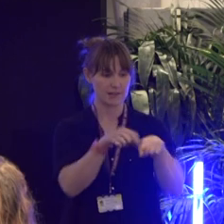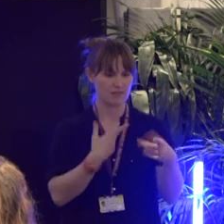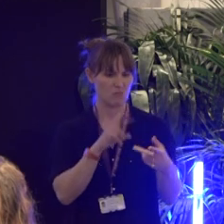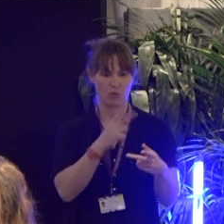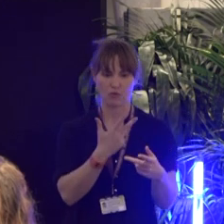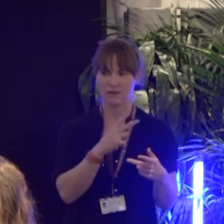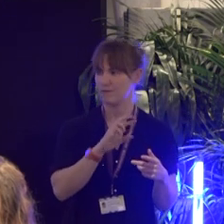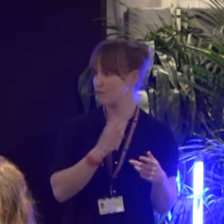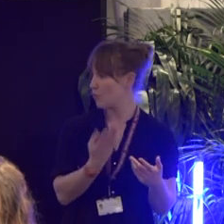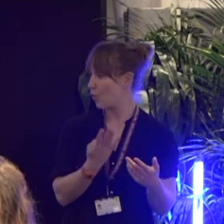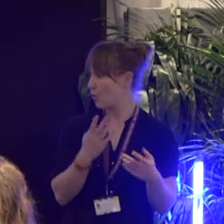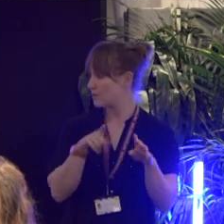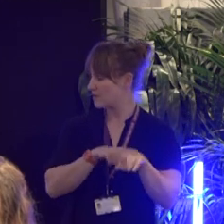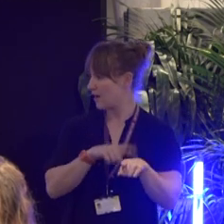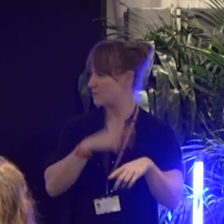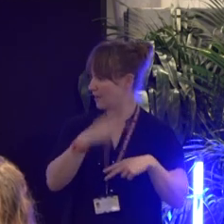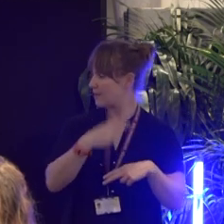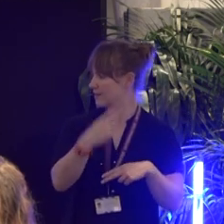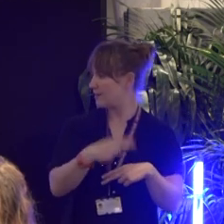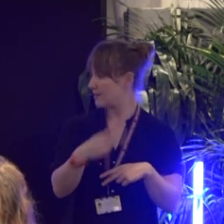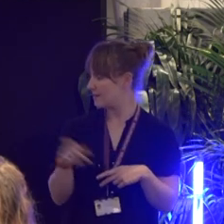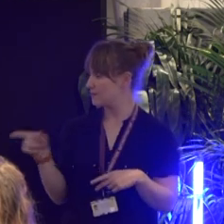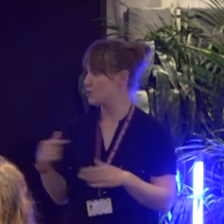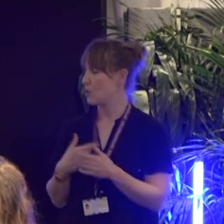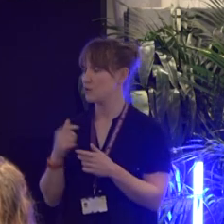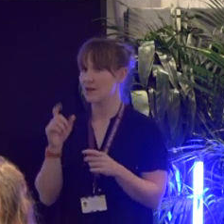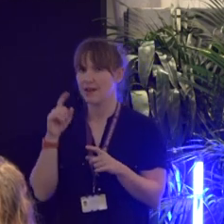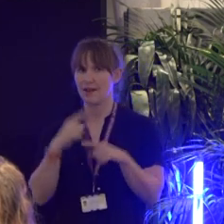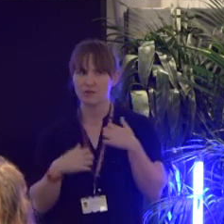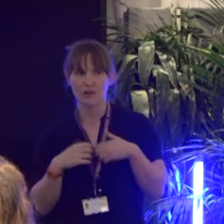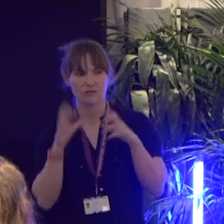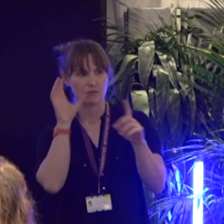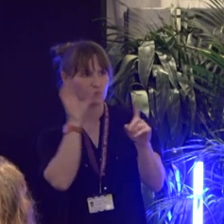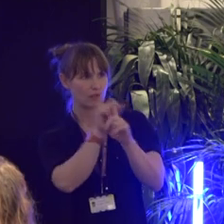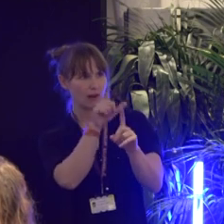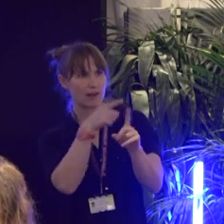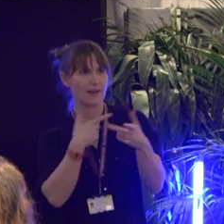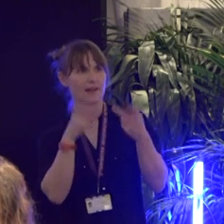and recognize the same painting but be looking at a different one. Do you know what I mean?